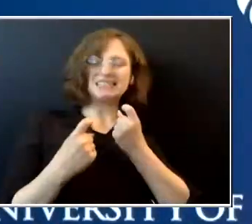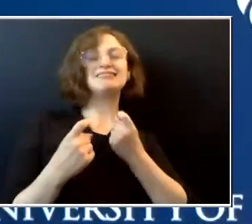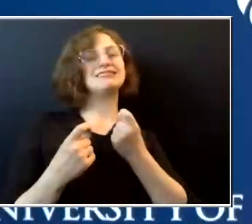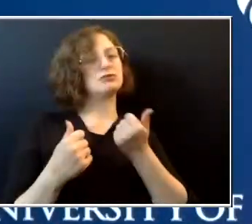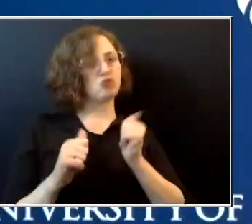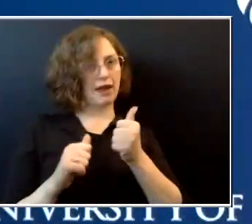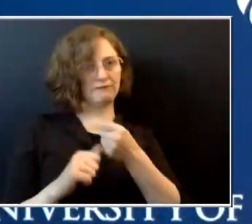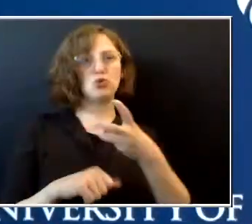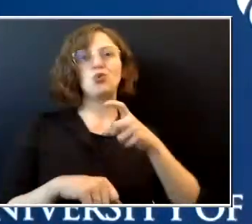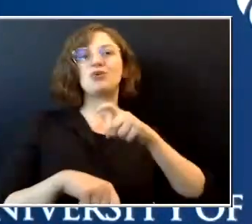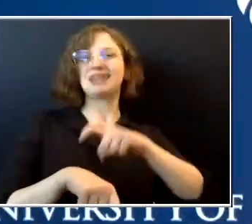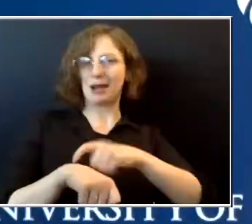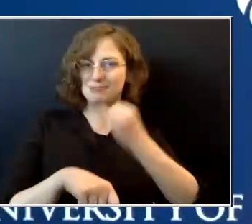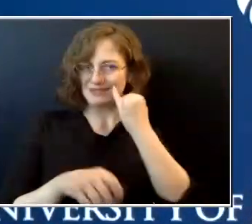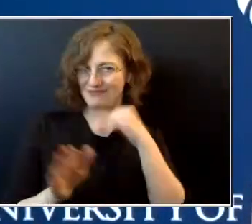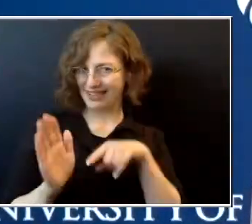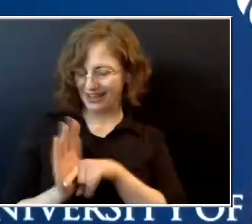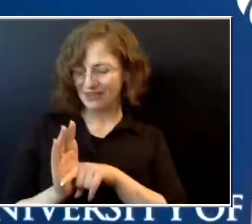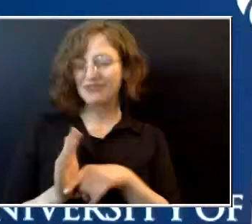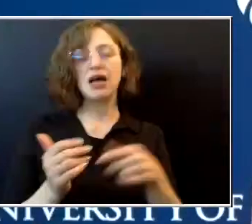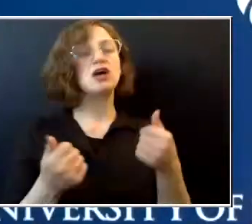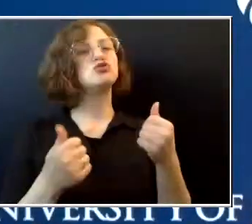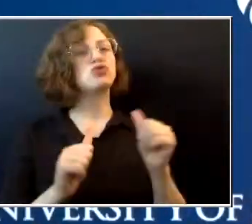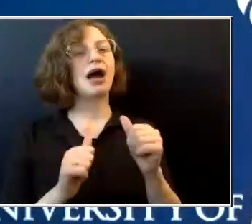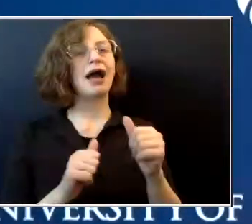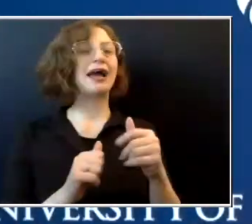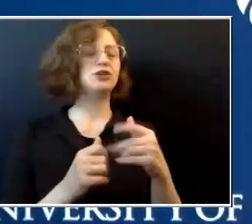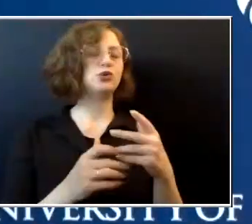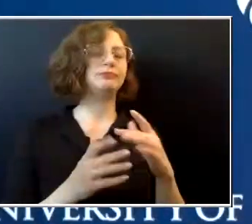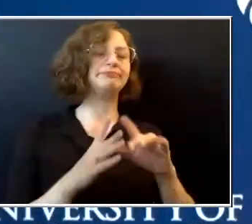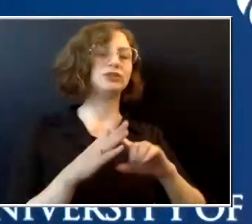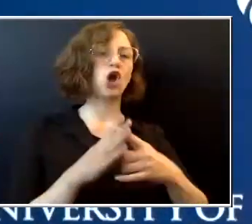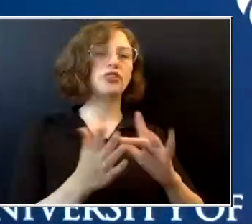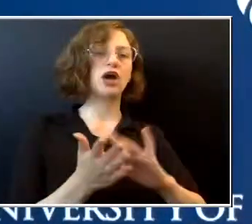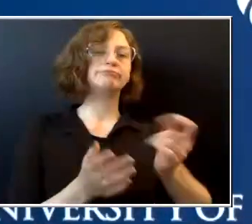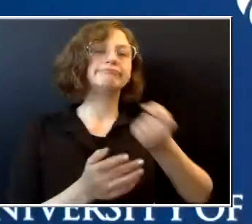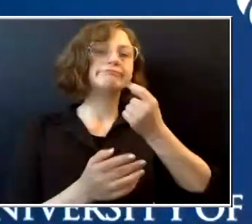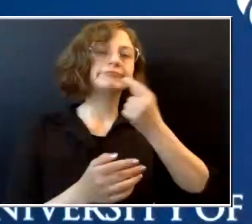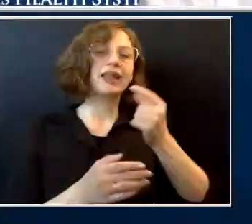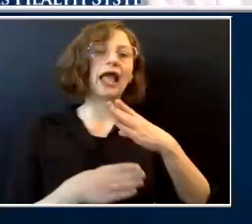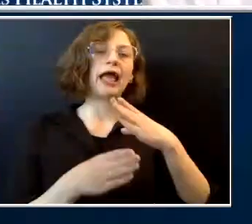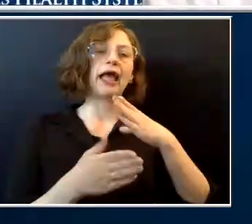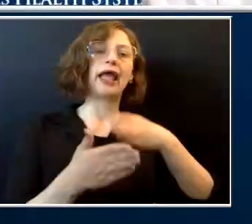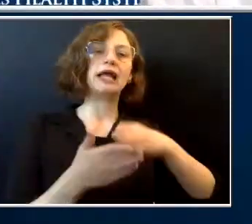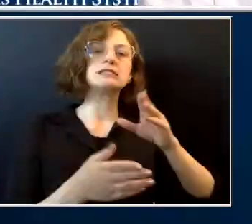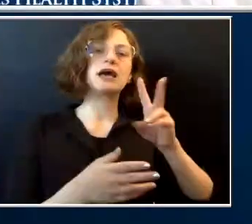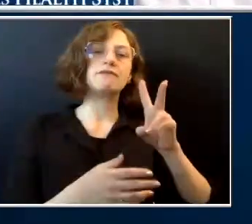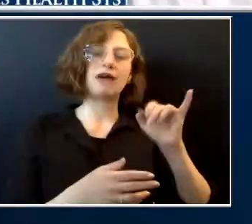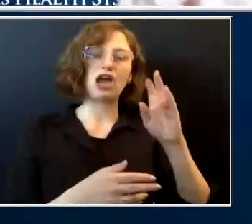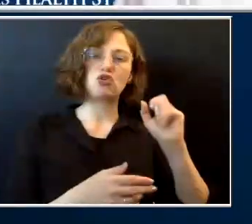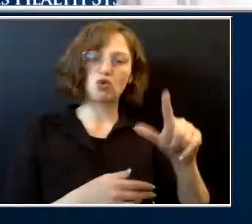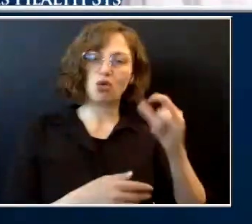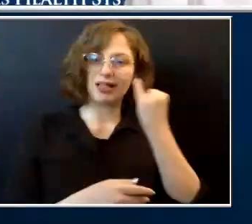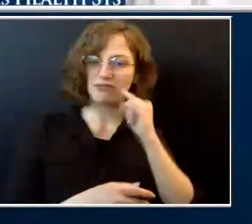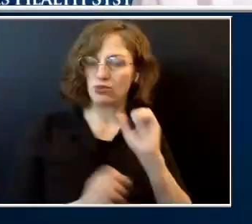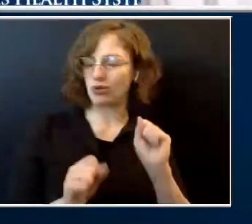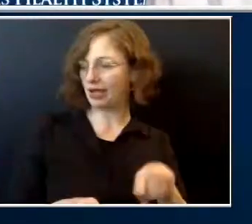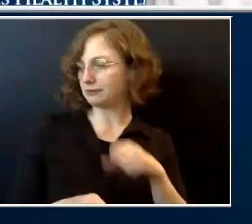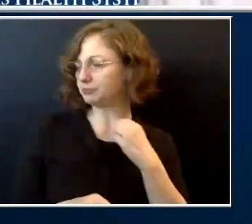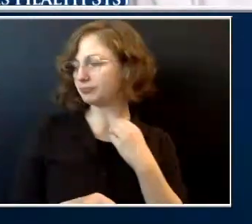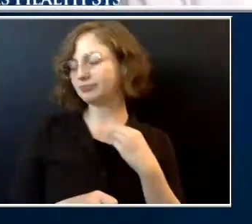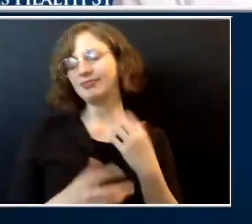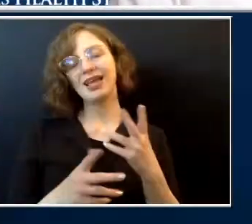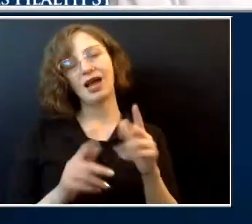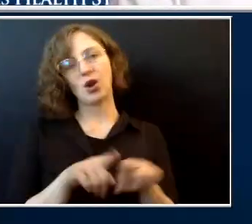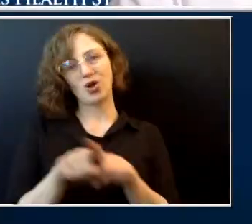to get on that oral antivirals if you can as well. And of course, be up to date with your vaccines. Hawk, for the third week in a